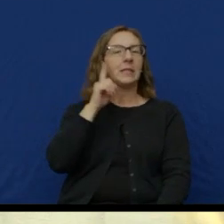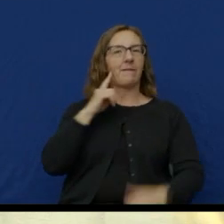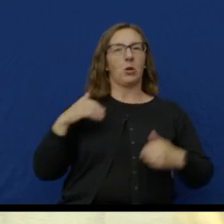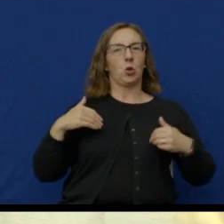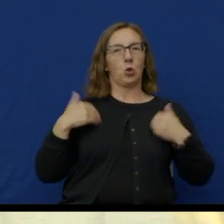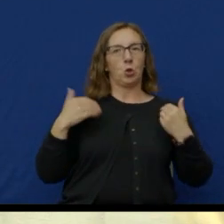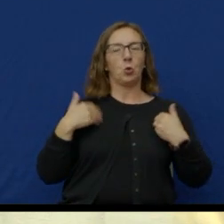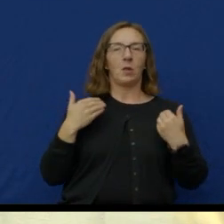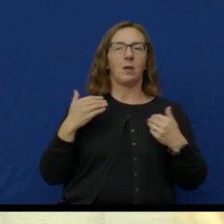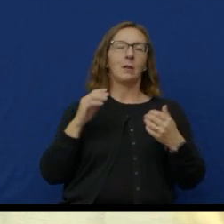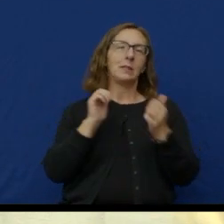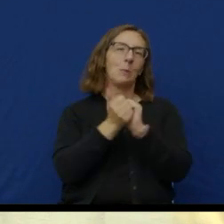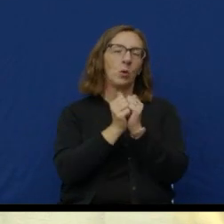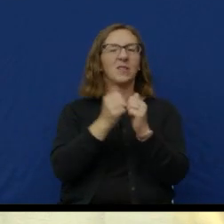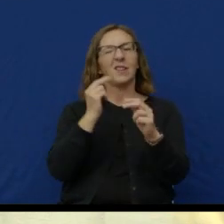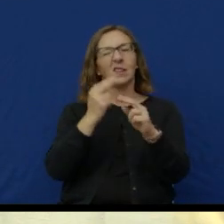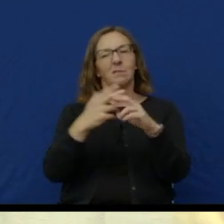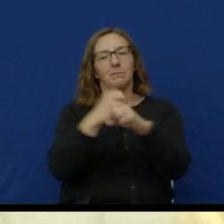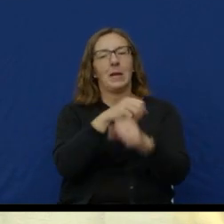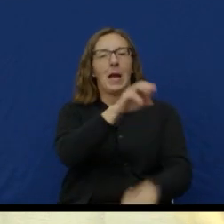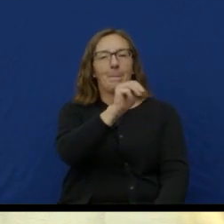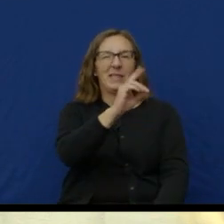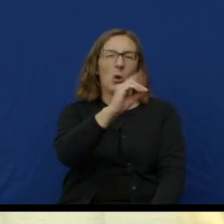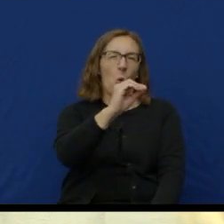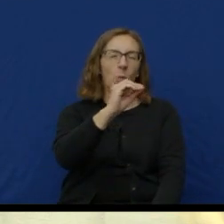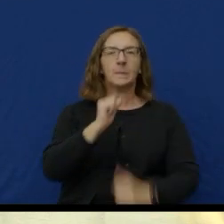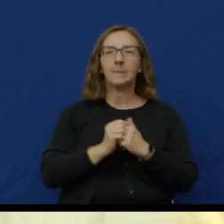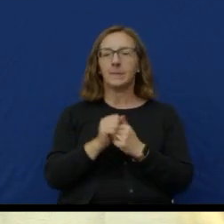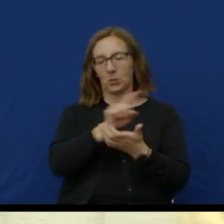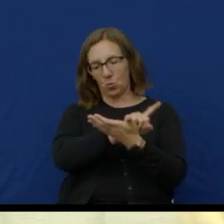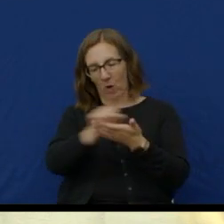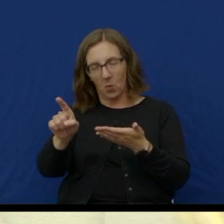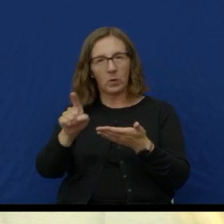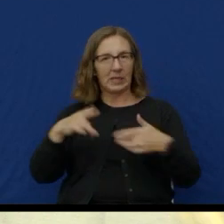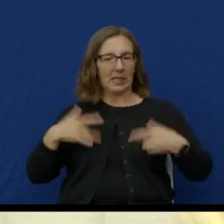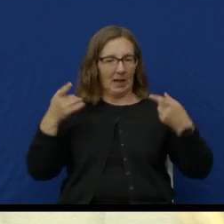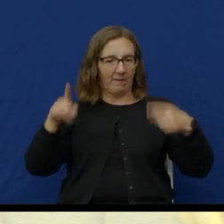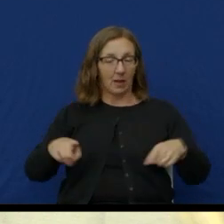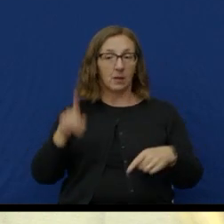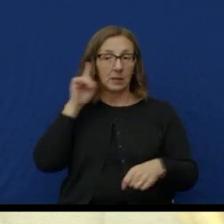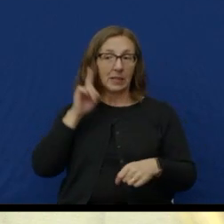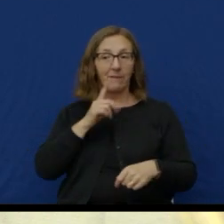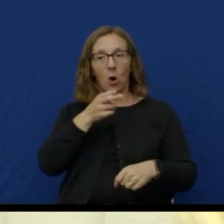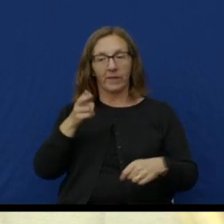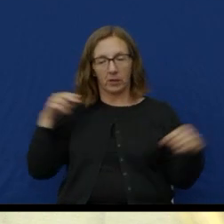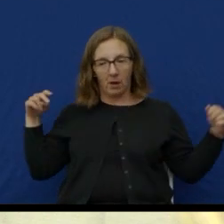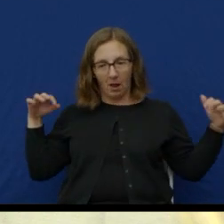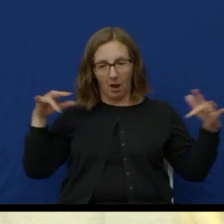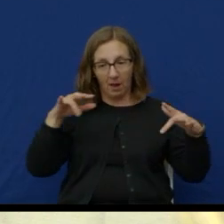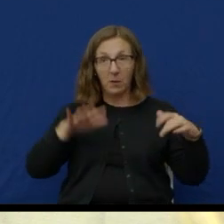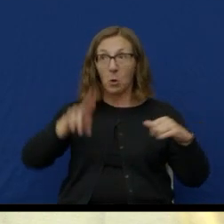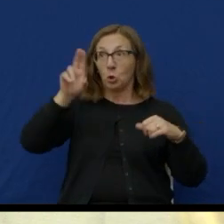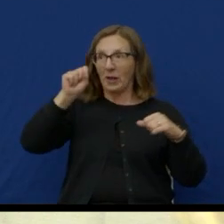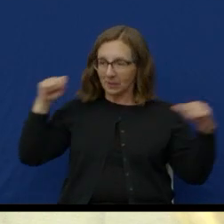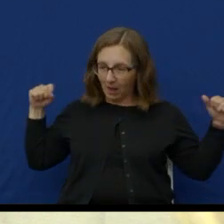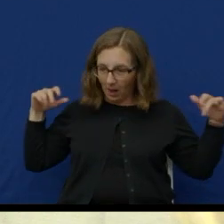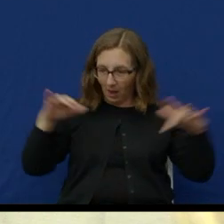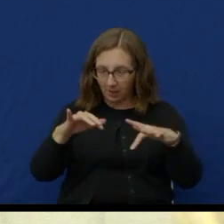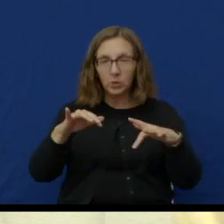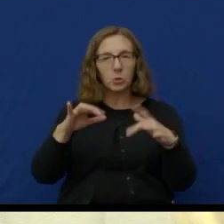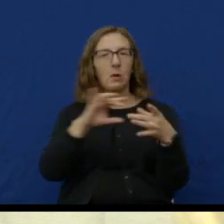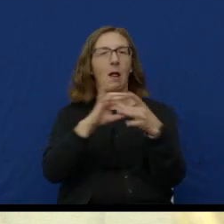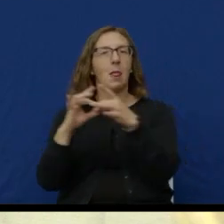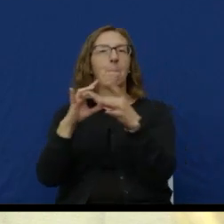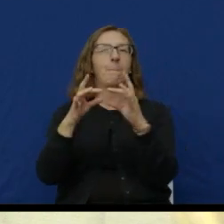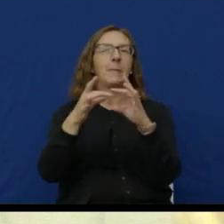called MDO. MDO is a week-long event in which deaf and hard of hearing children come together from all over the United States to participate in